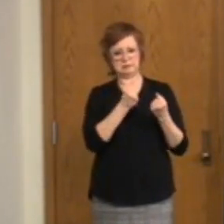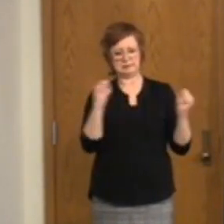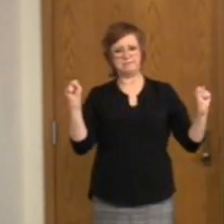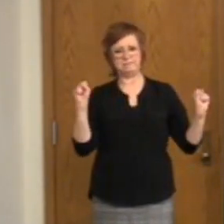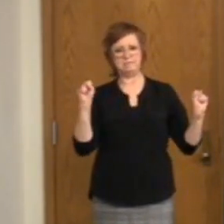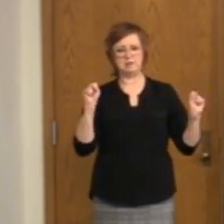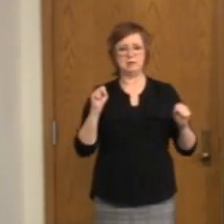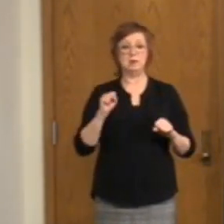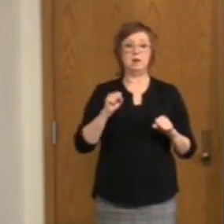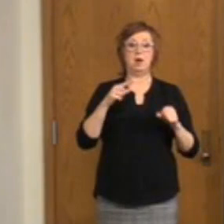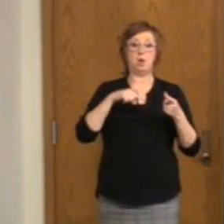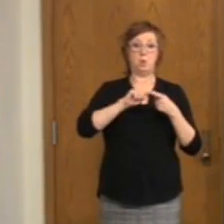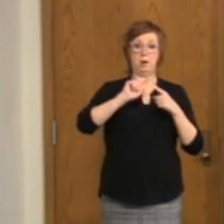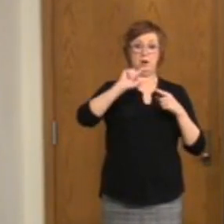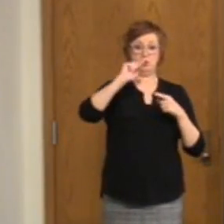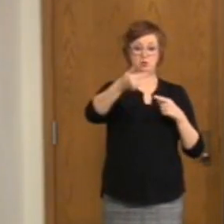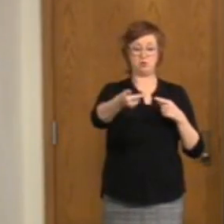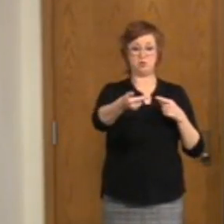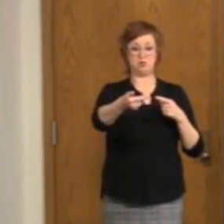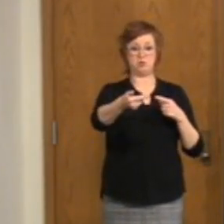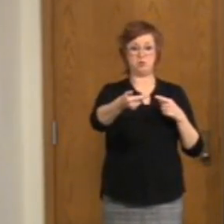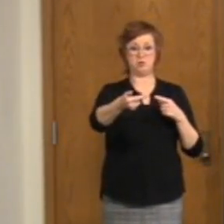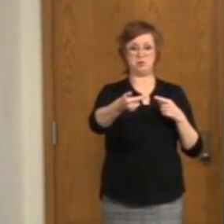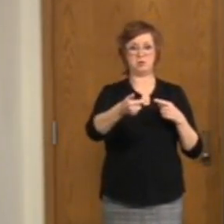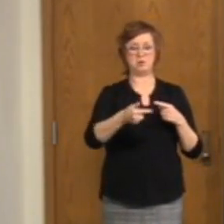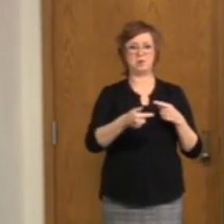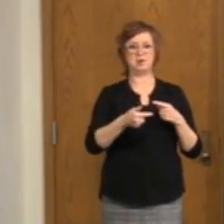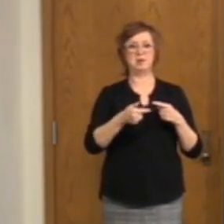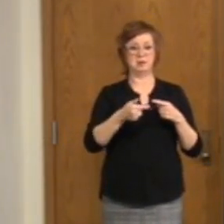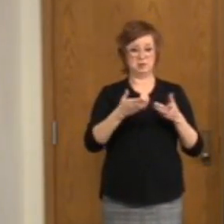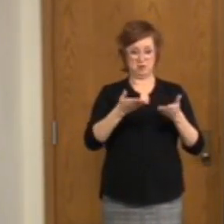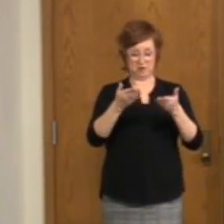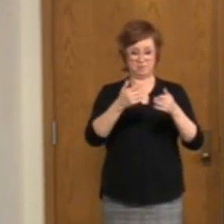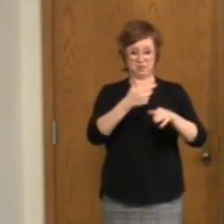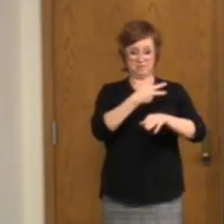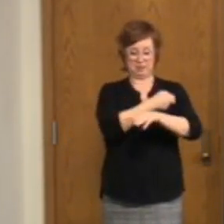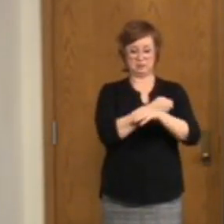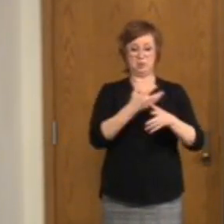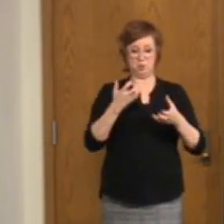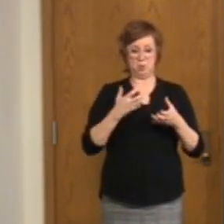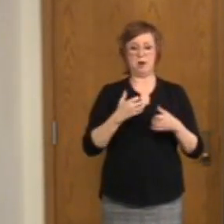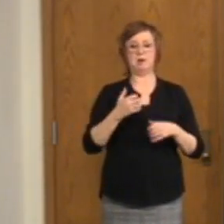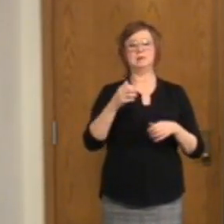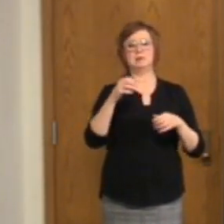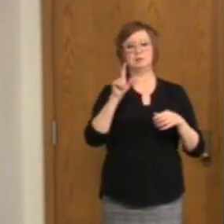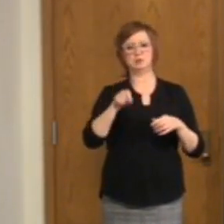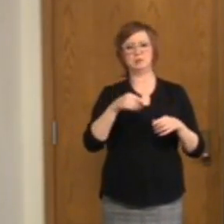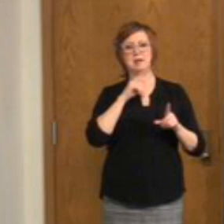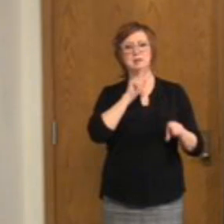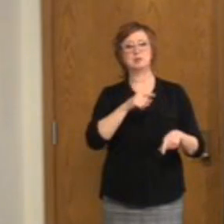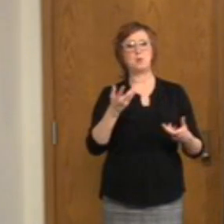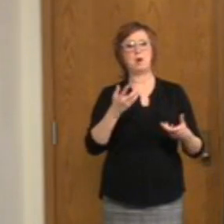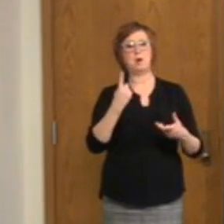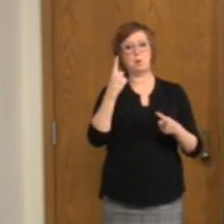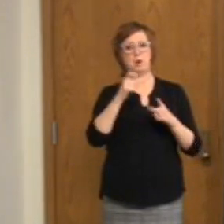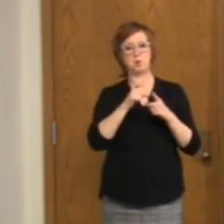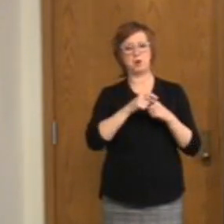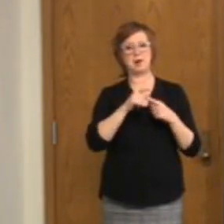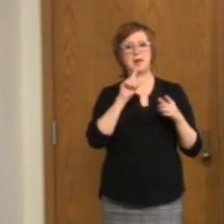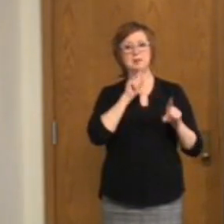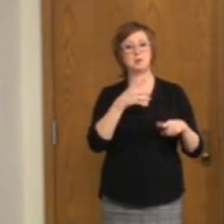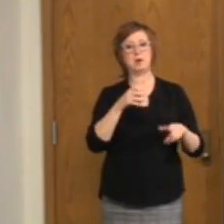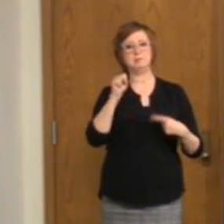is only one answer that should come out of your mouth, and that is yes. They're all equally effective, the vaccines that